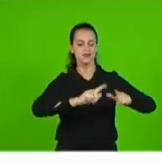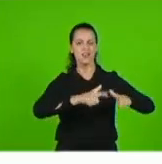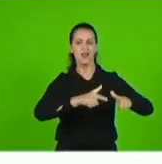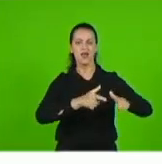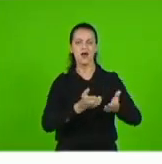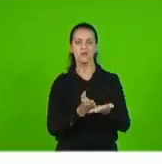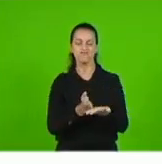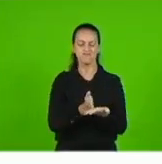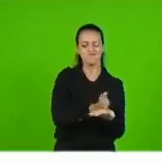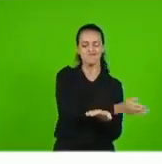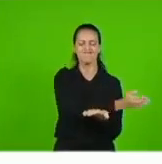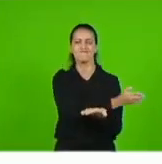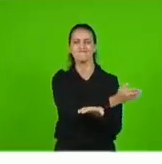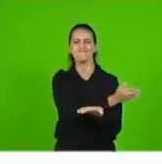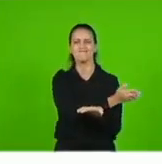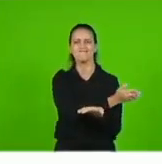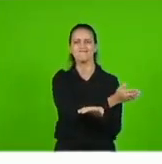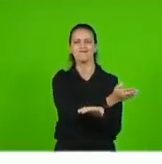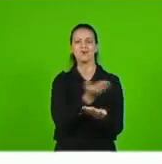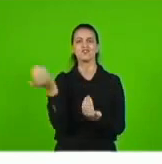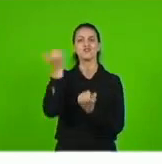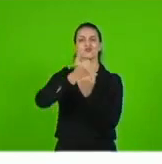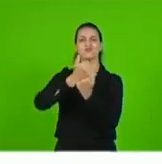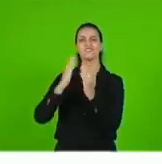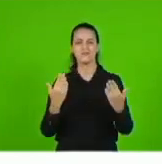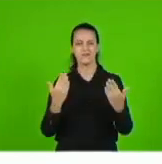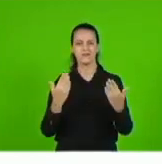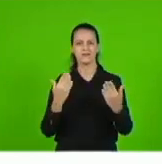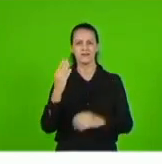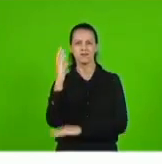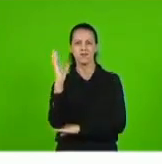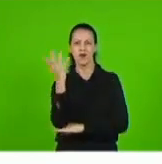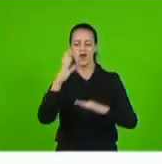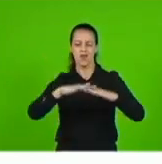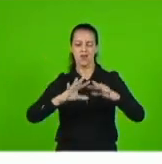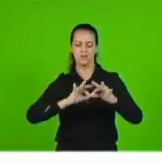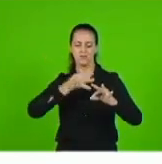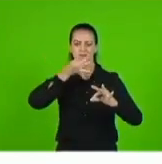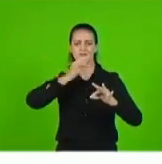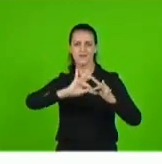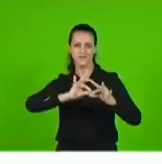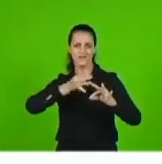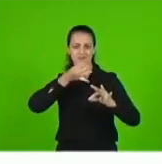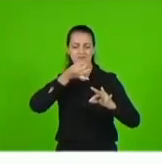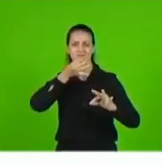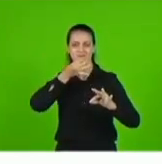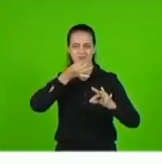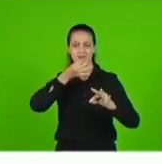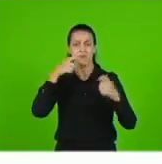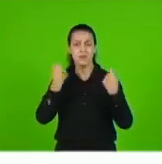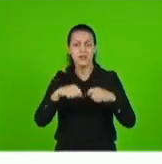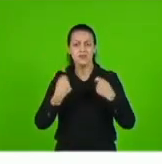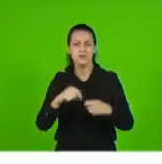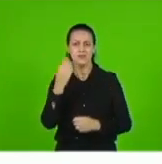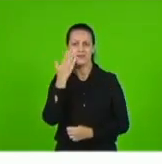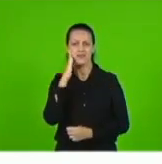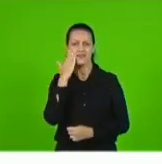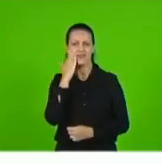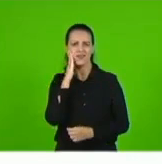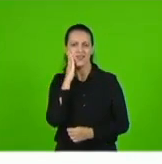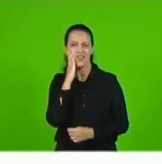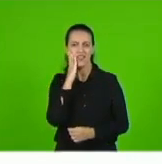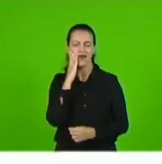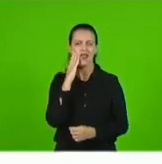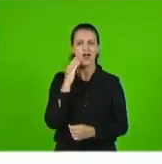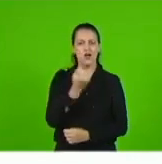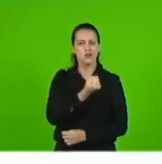is when Israel leaves the prophetic time of God, and now the church comes in. And it's important to mention